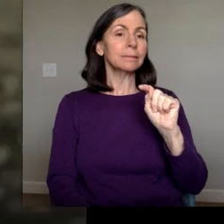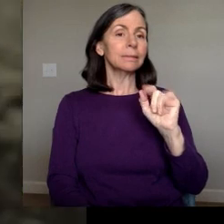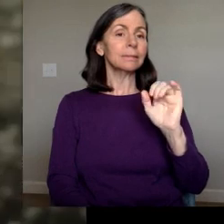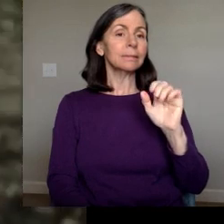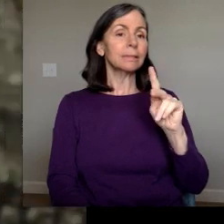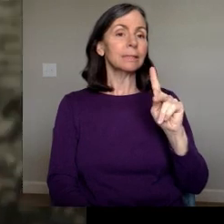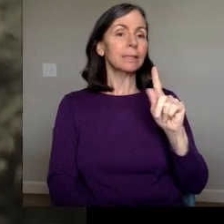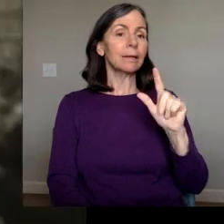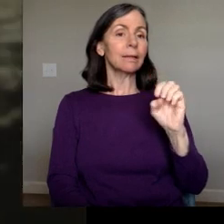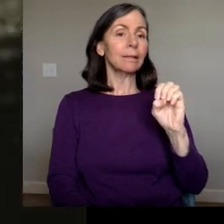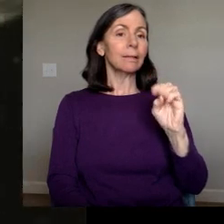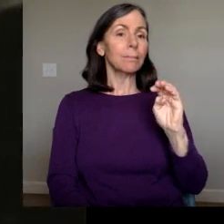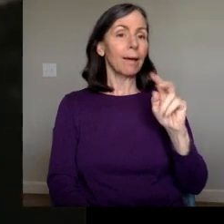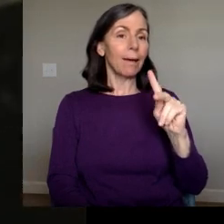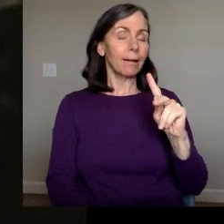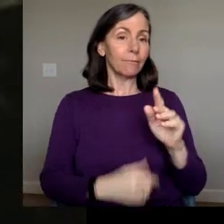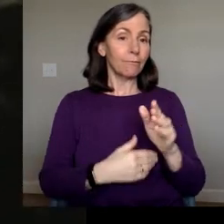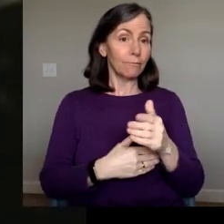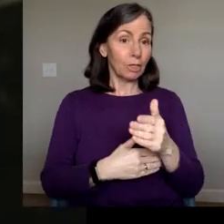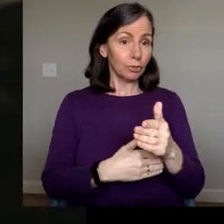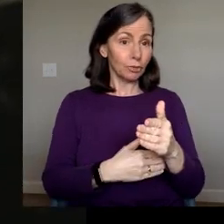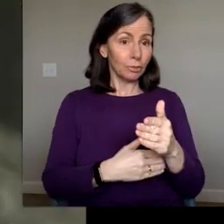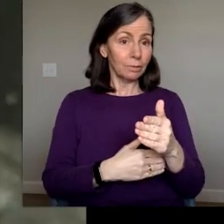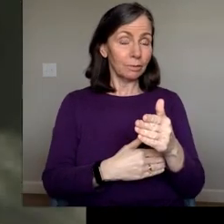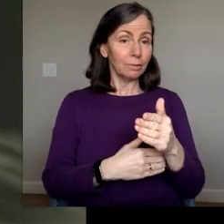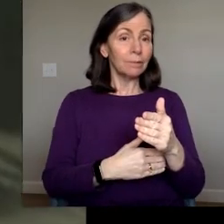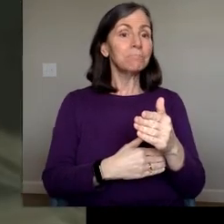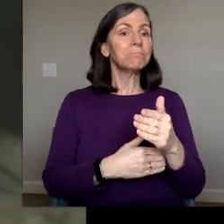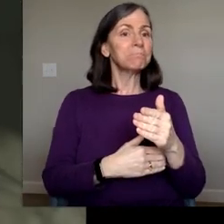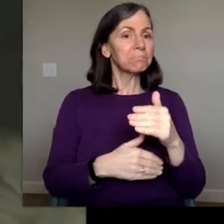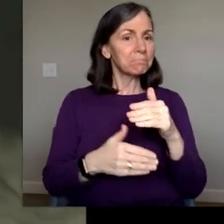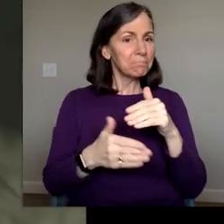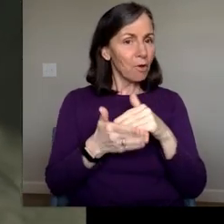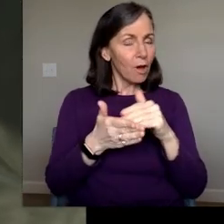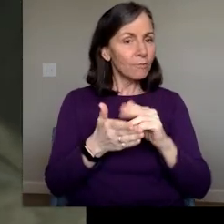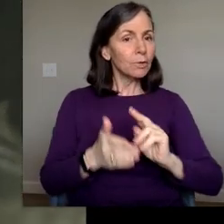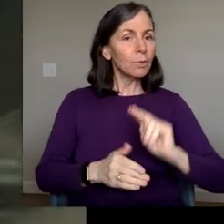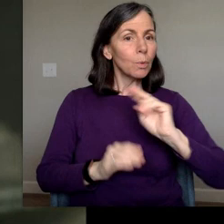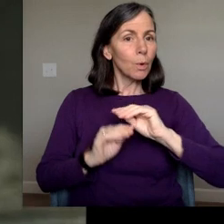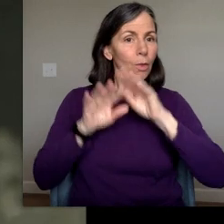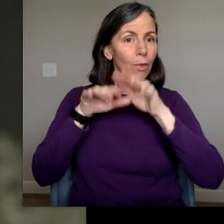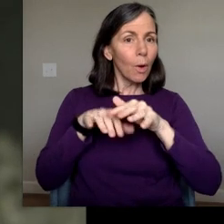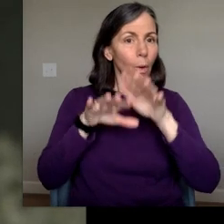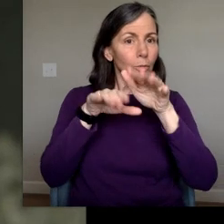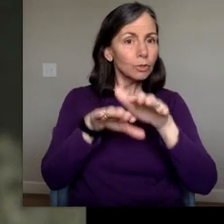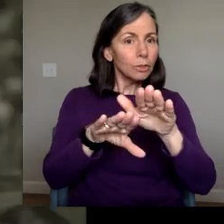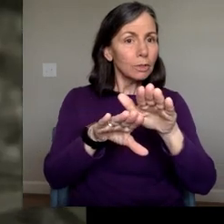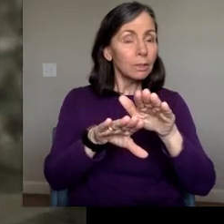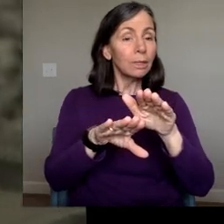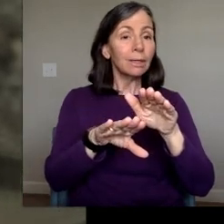Common to the Northern Ocean, this little fish spawns in fresh water.